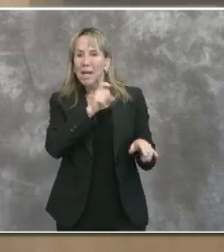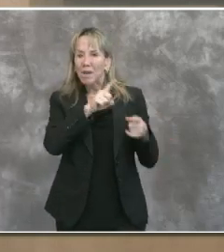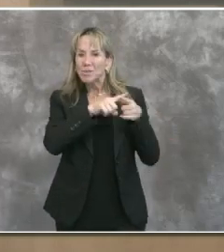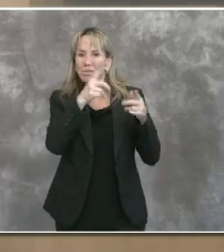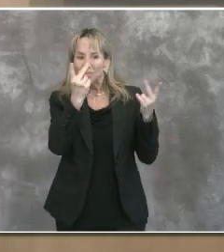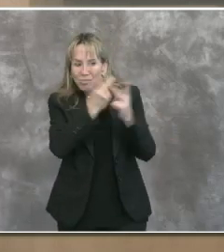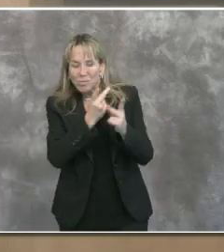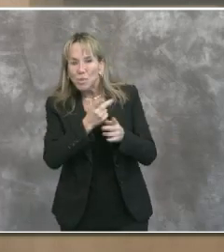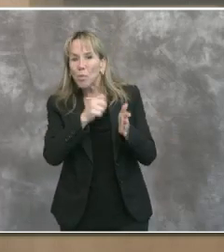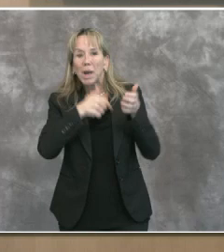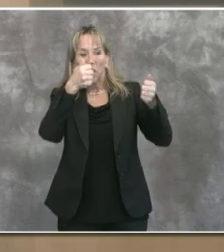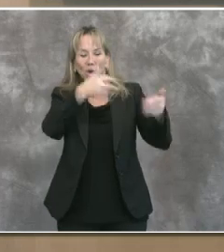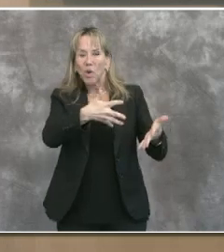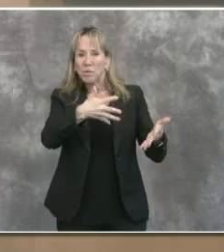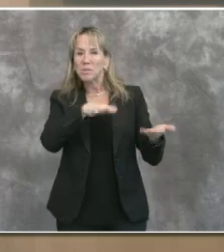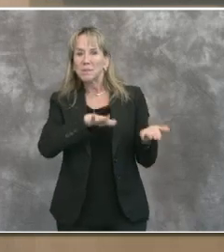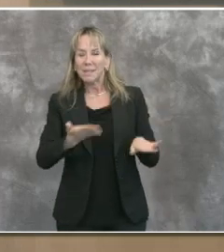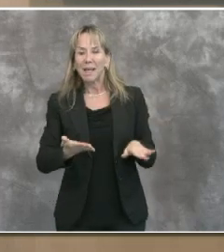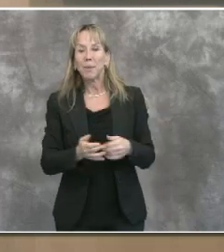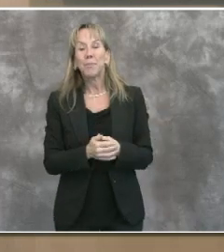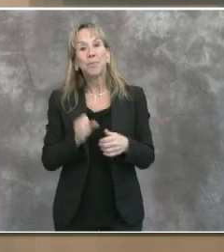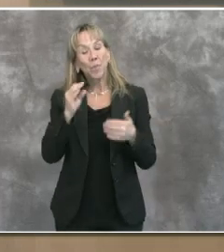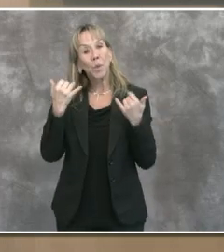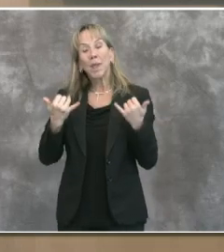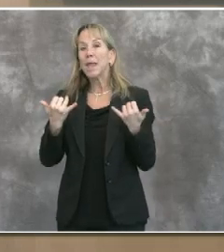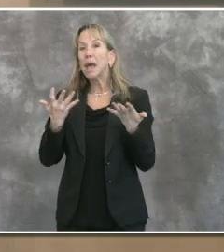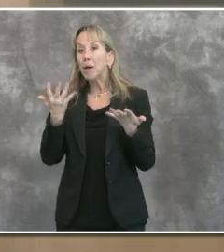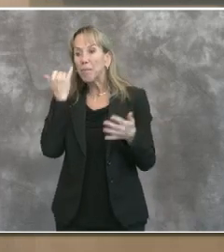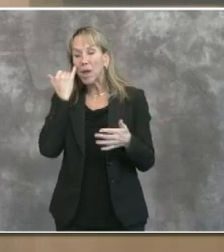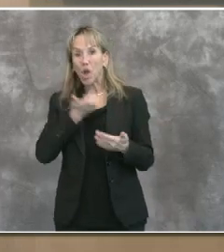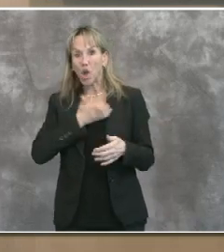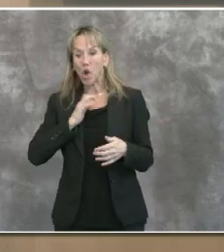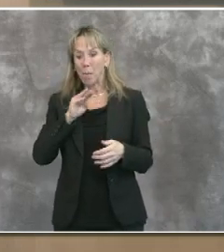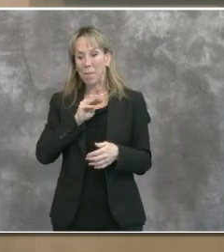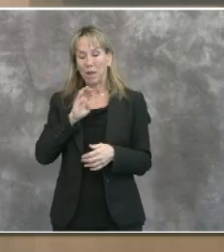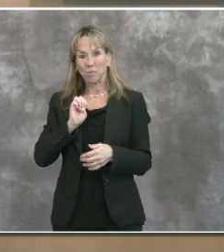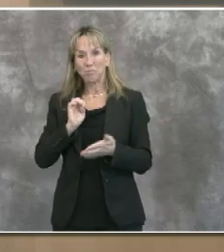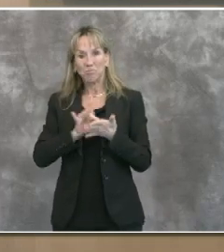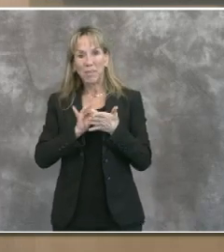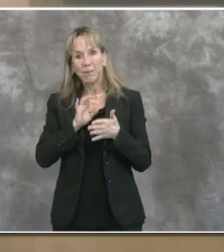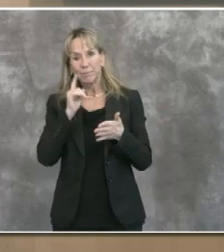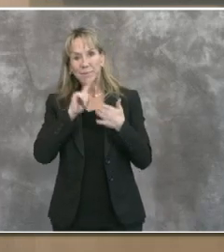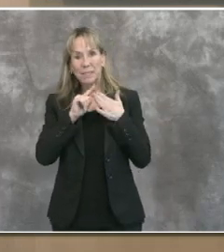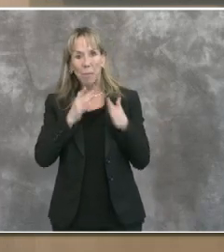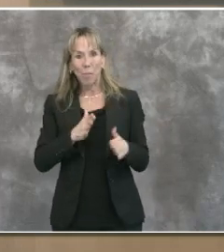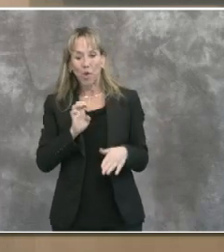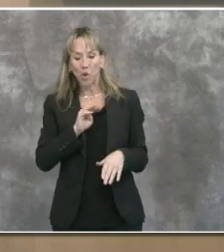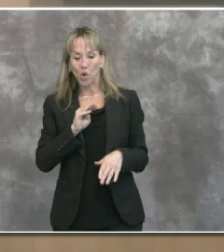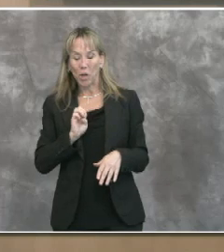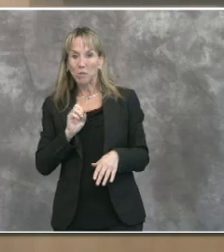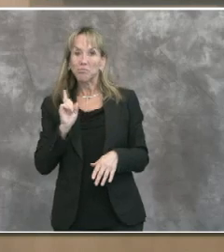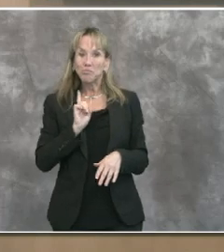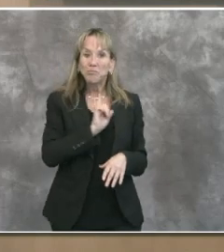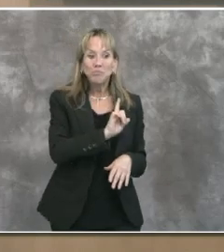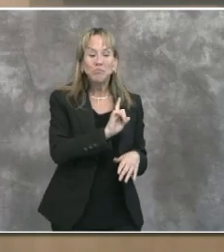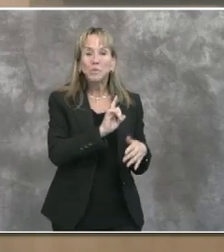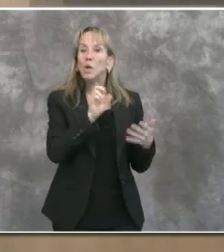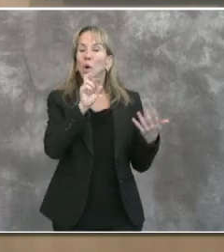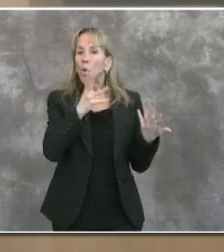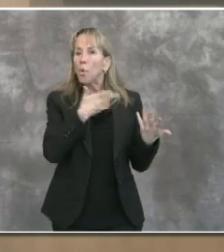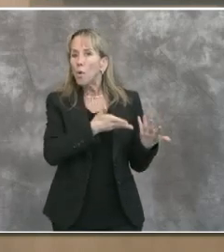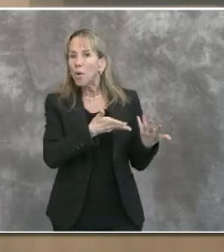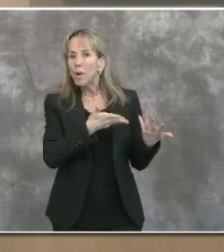of death. And so with our medical examiner, if it's a specific medical examiner case, or if it was somebody who was found